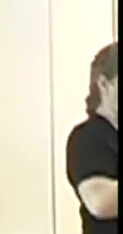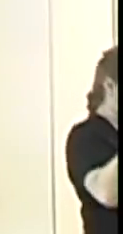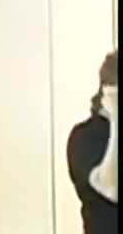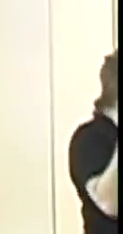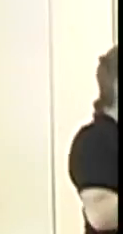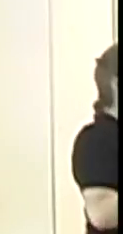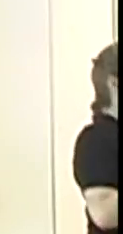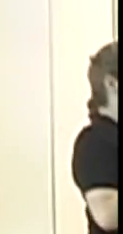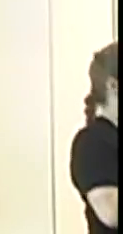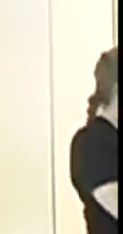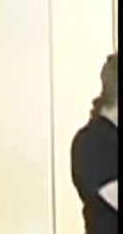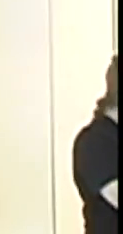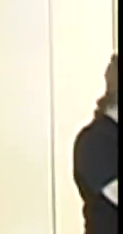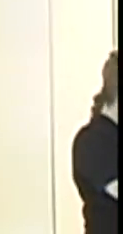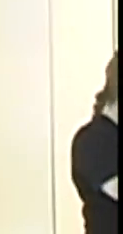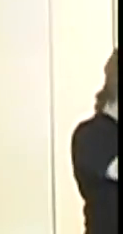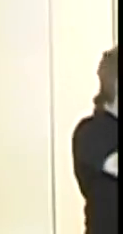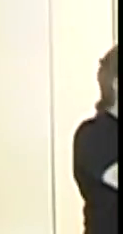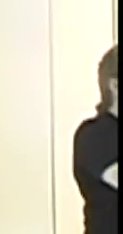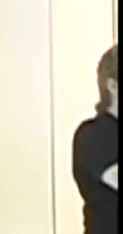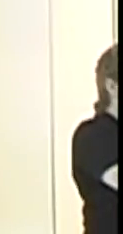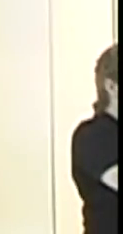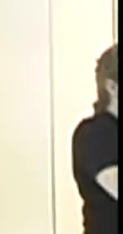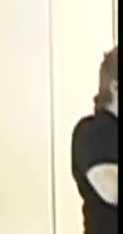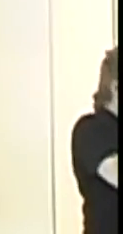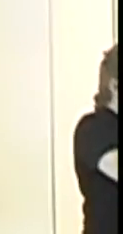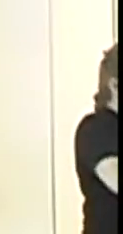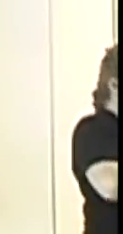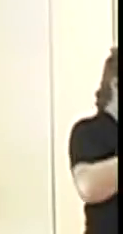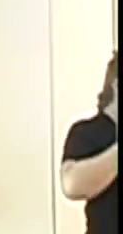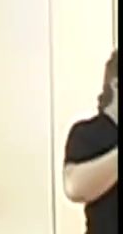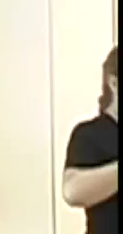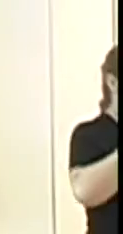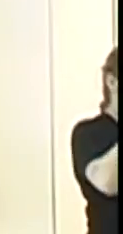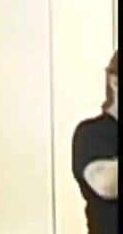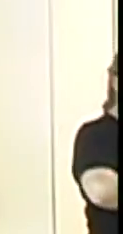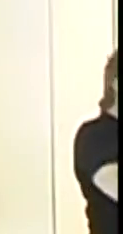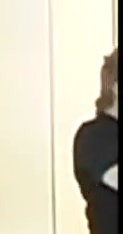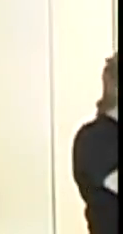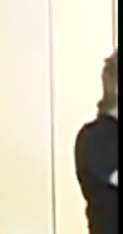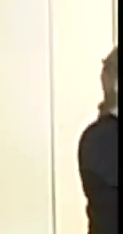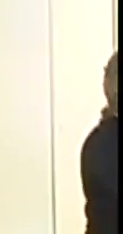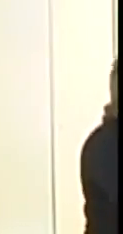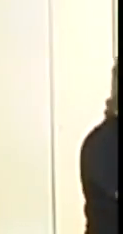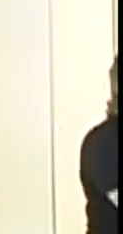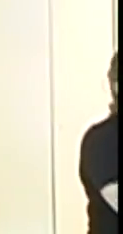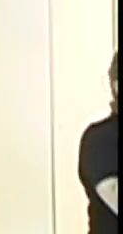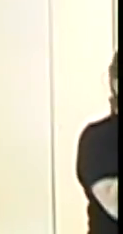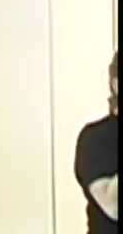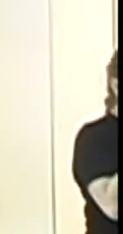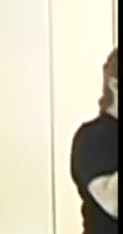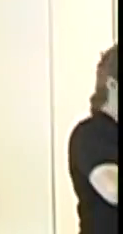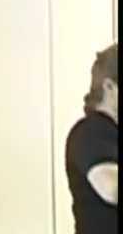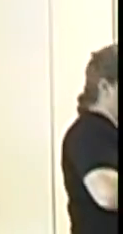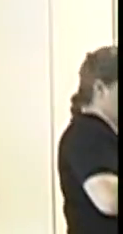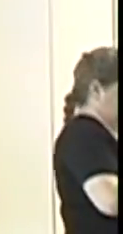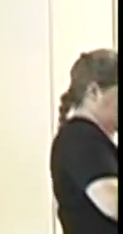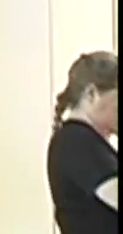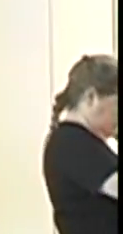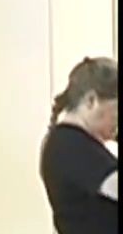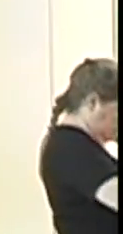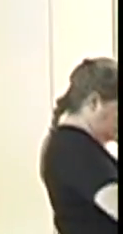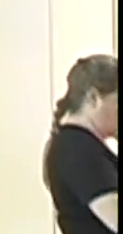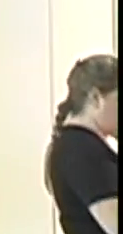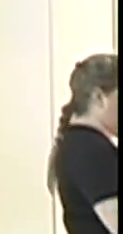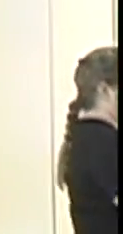to favor proximal substitutions over distal substitutions. So when they substitute an unexpected joint for